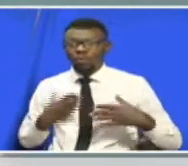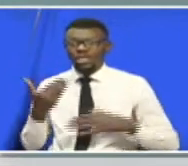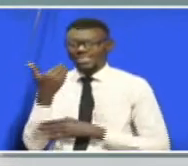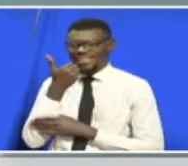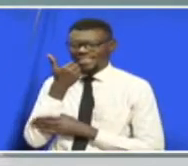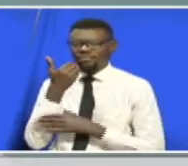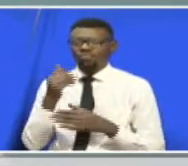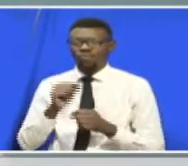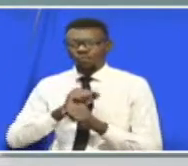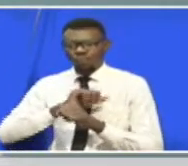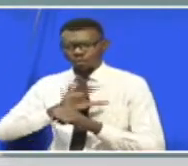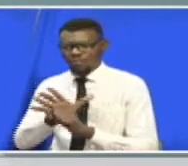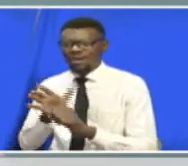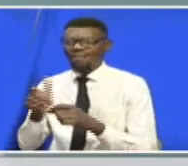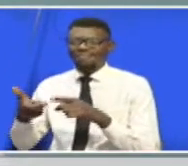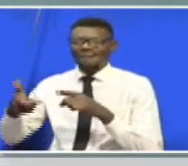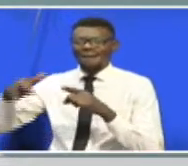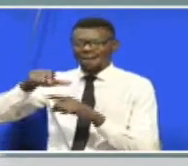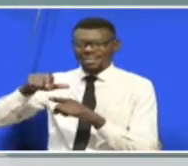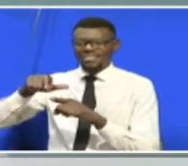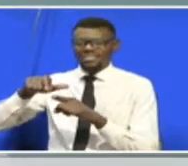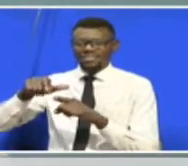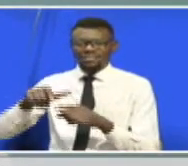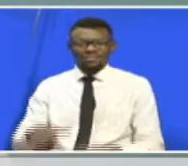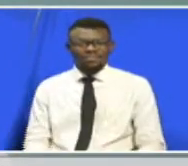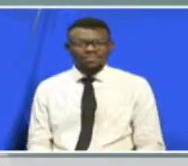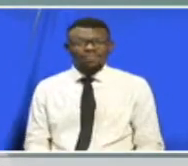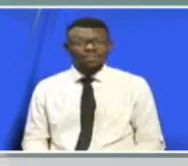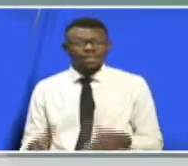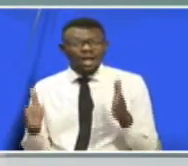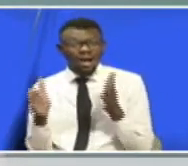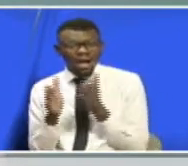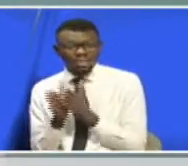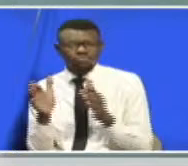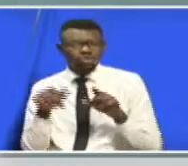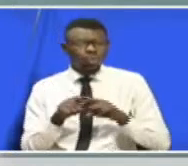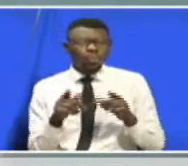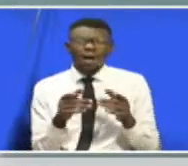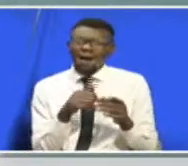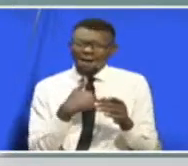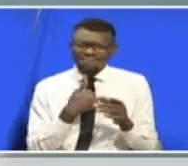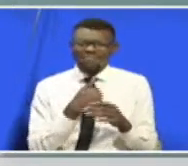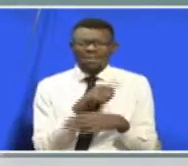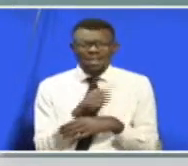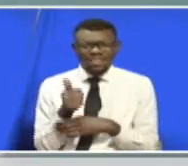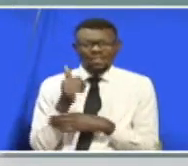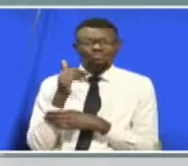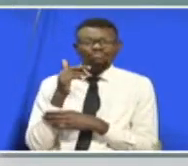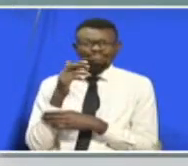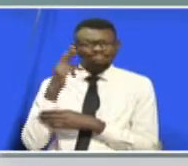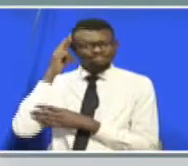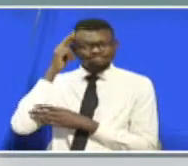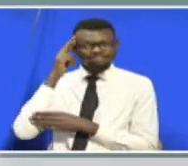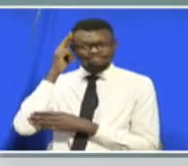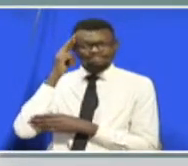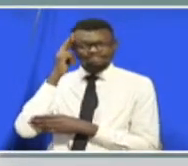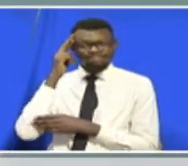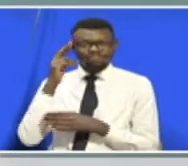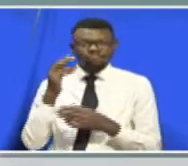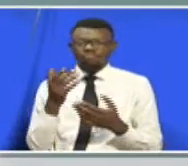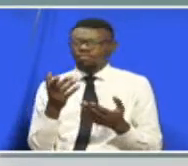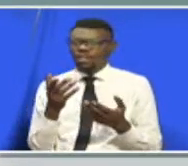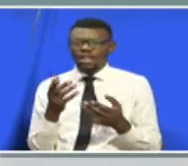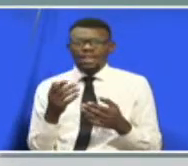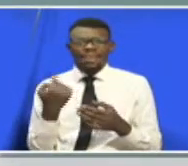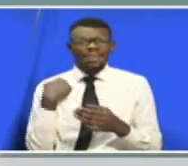infected with the COVID-19 virus. And there are factors which are driving these, new